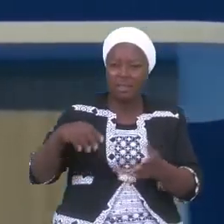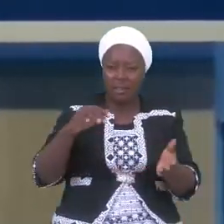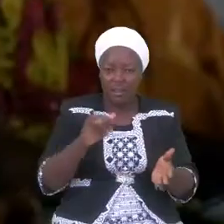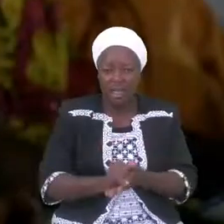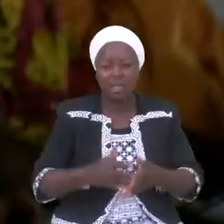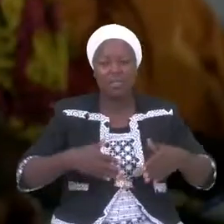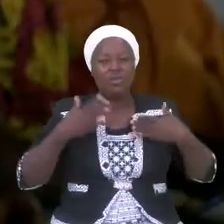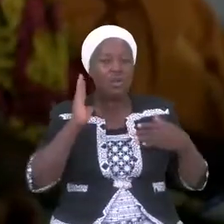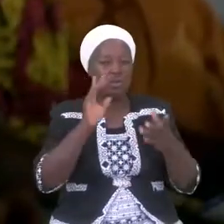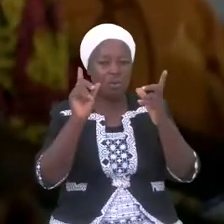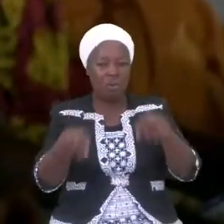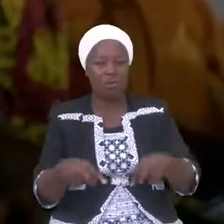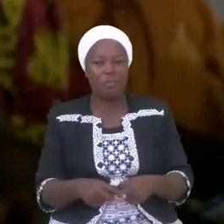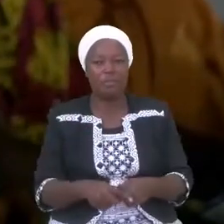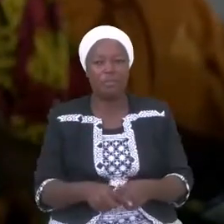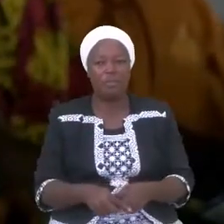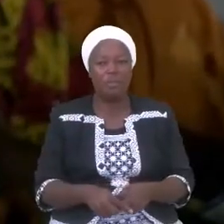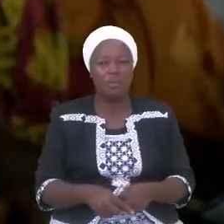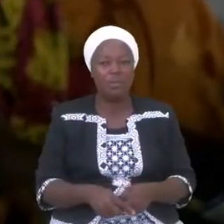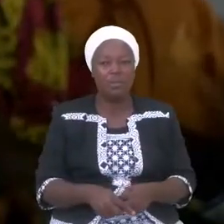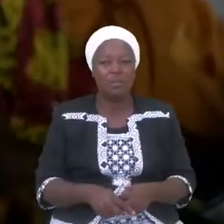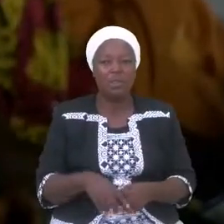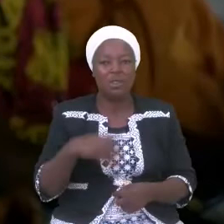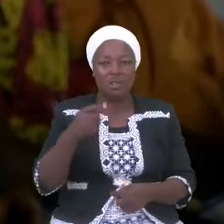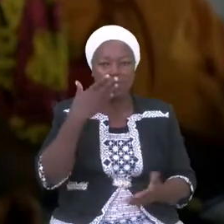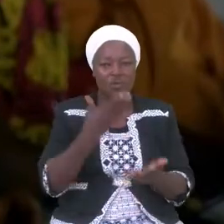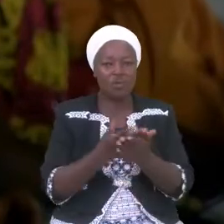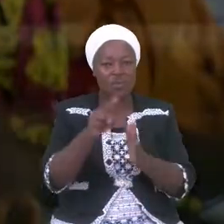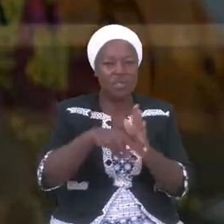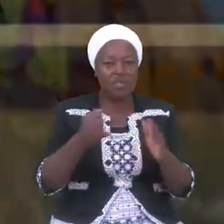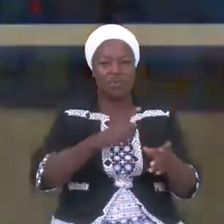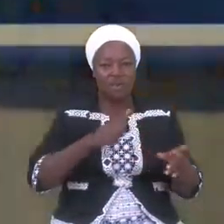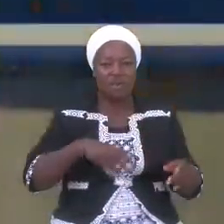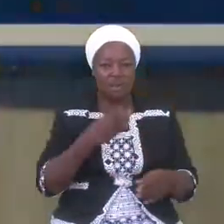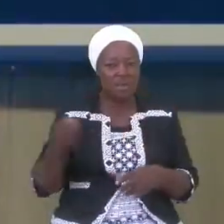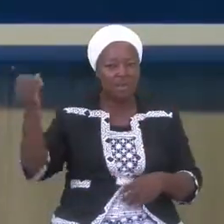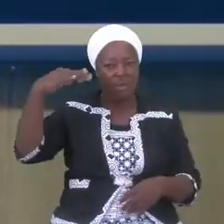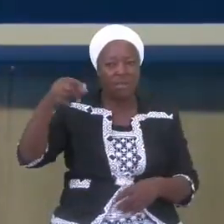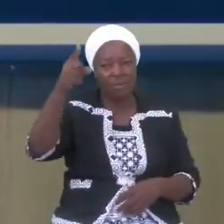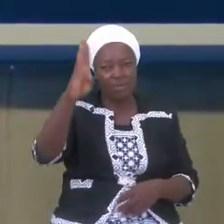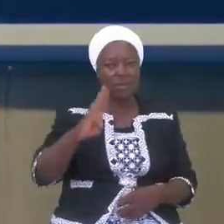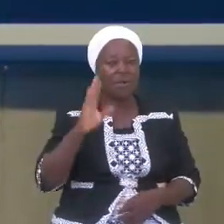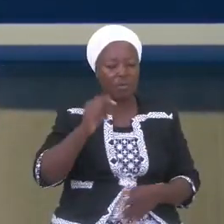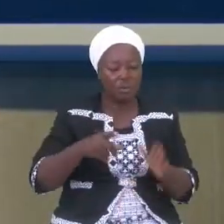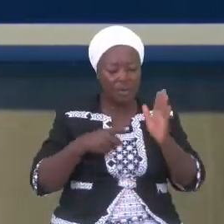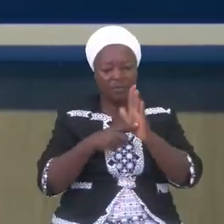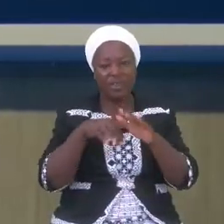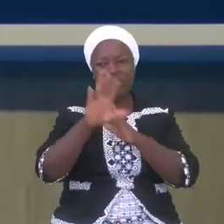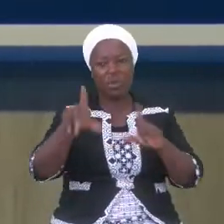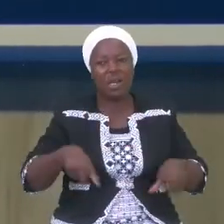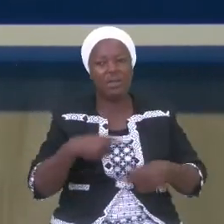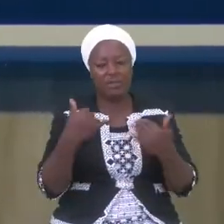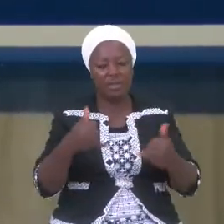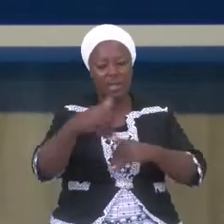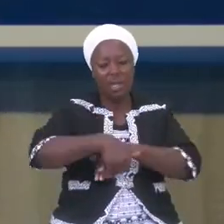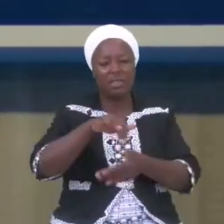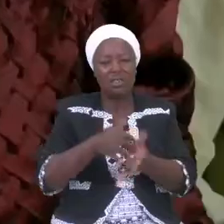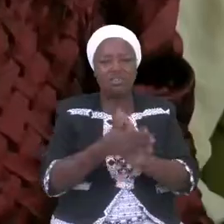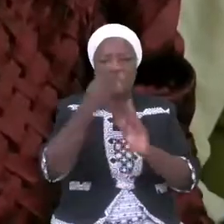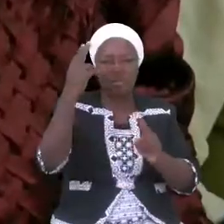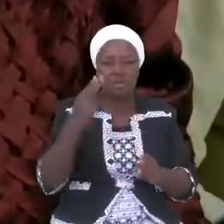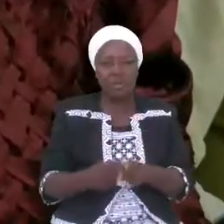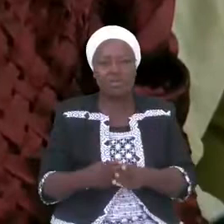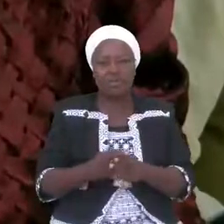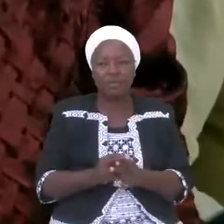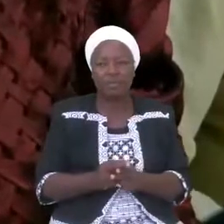will come. The goodness of the Lord, the grace of God will manifest in your life tonight in Jesus'